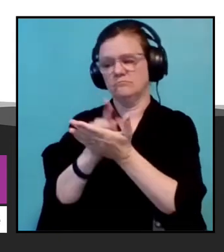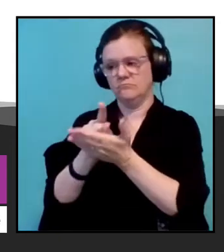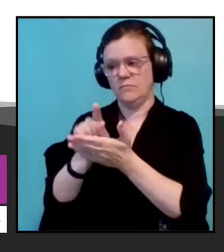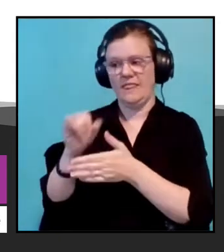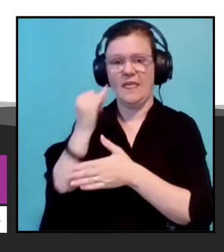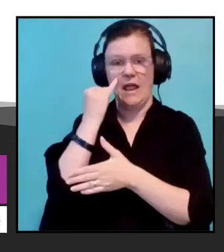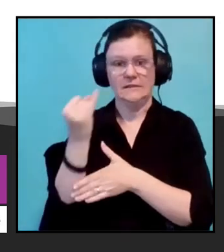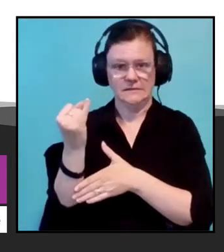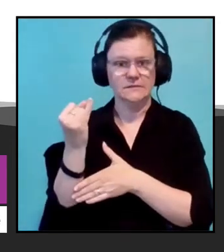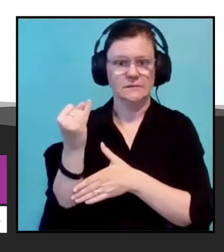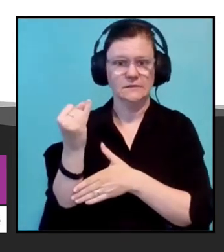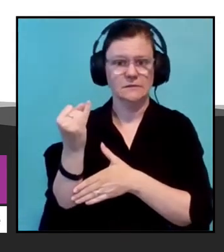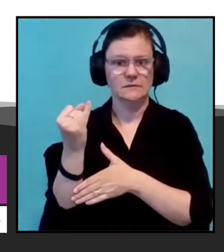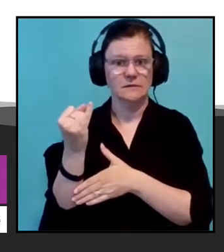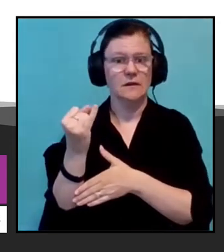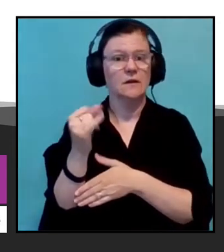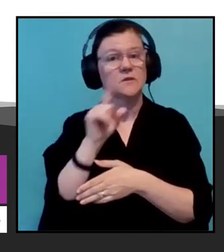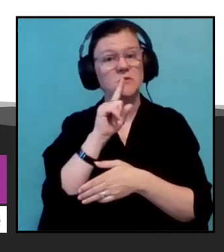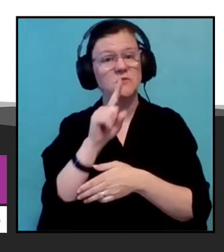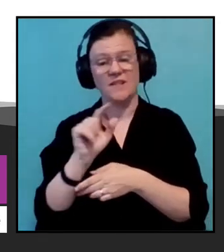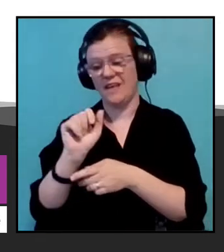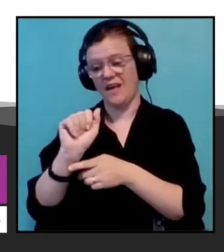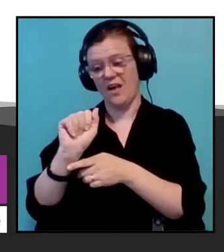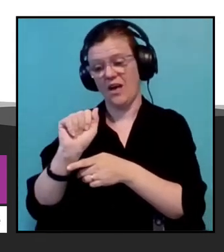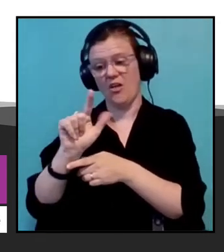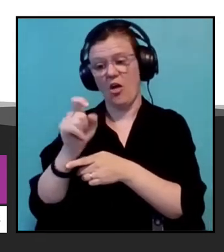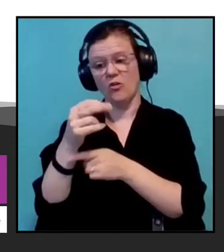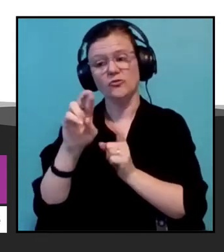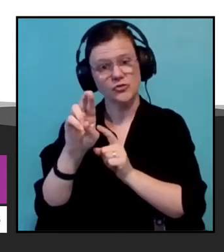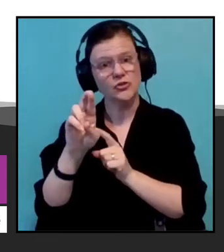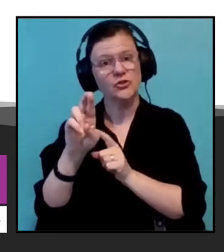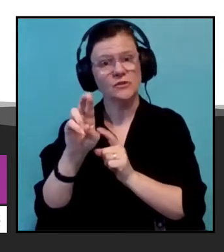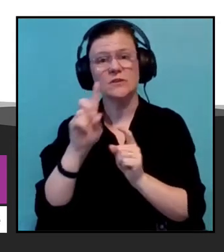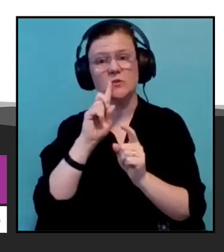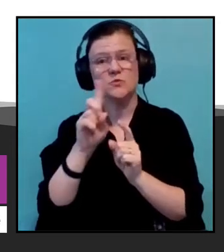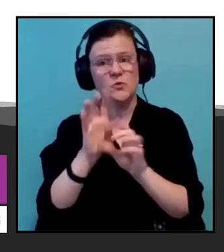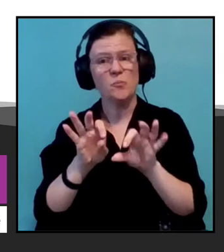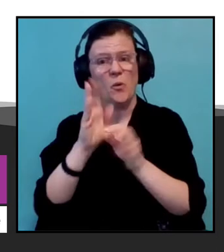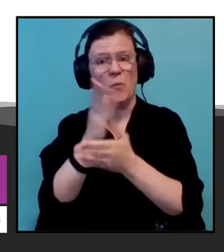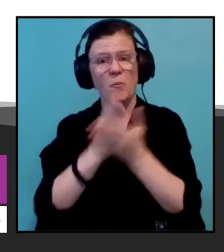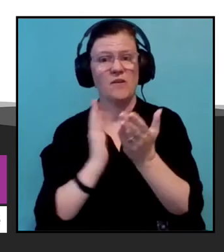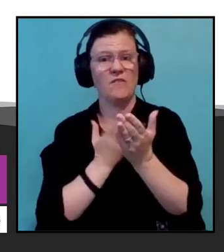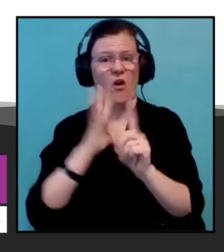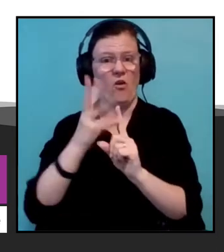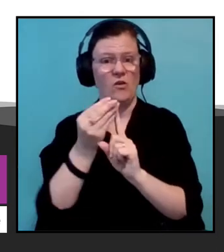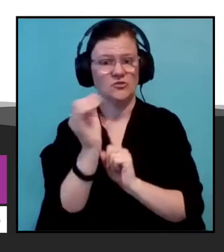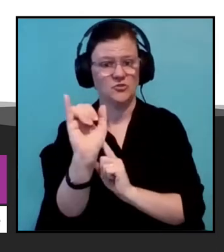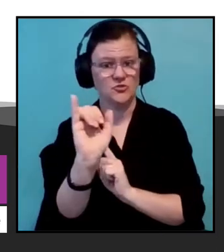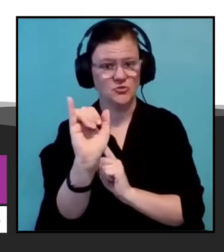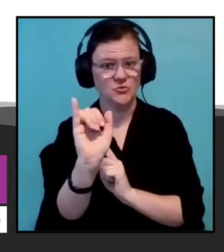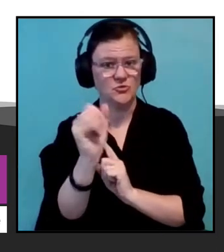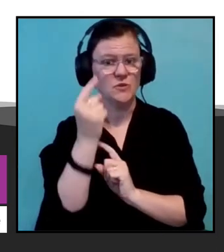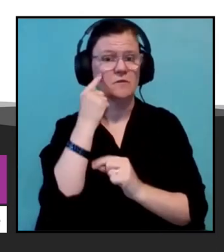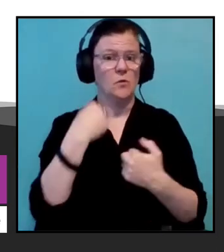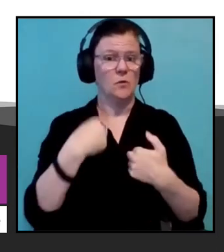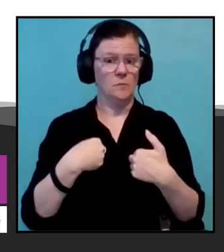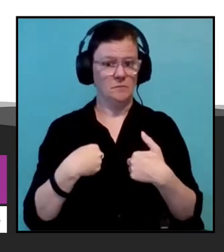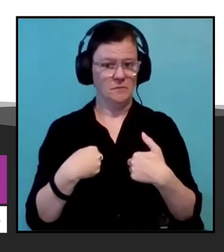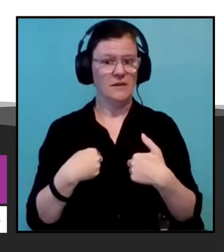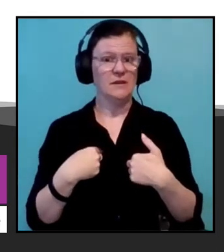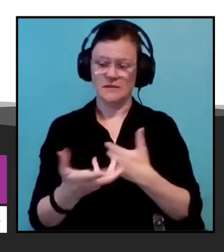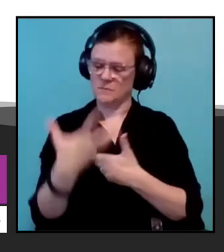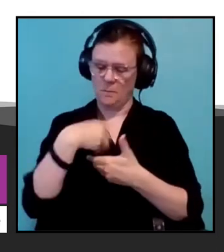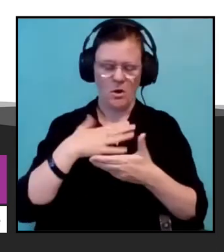idea because altars are a vital part in so many different cultures. And personally for me, it has been part of